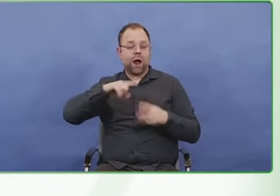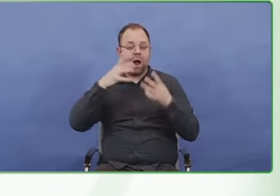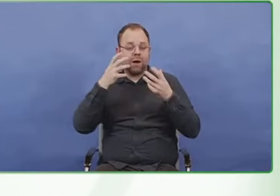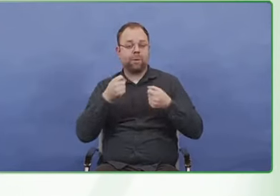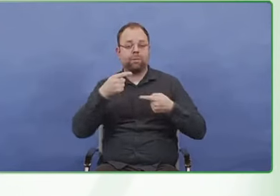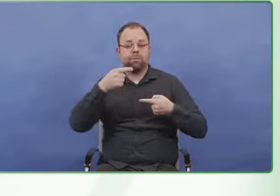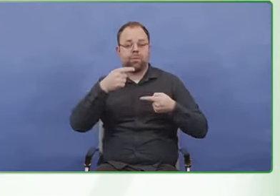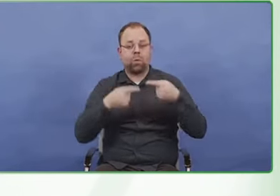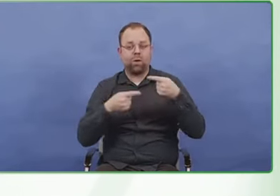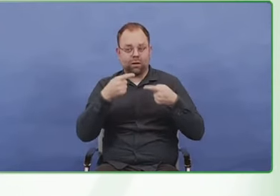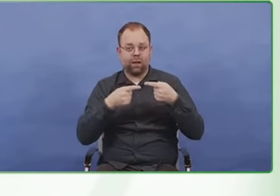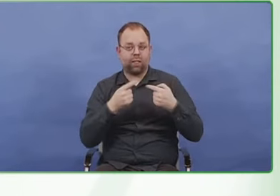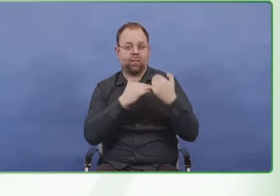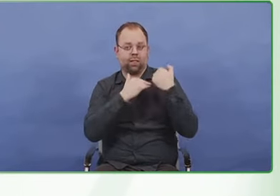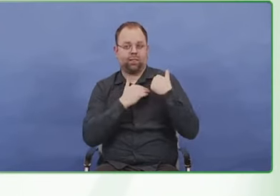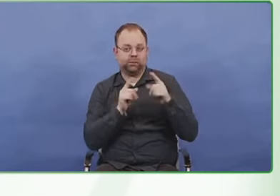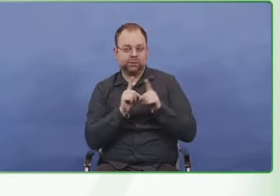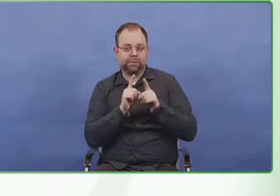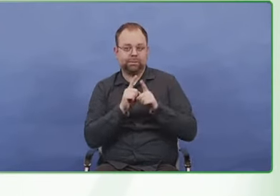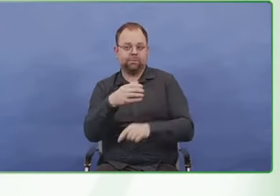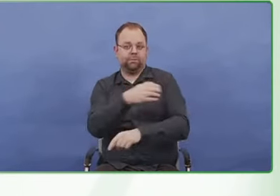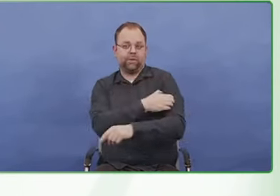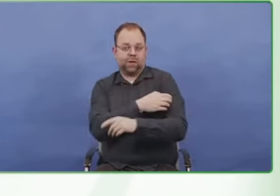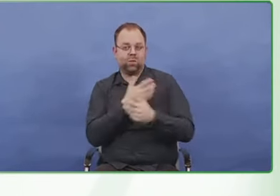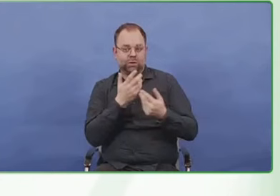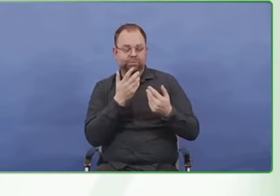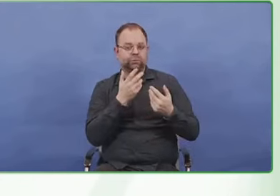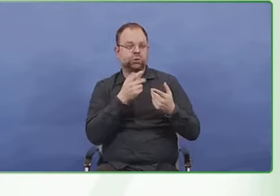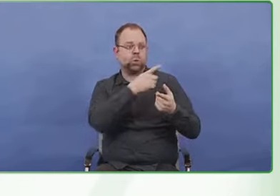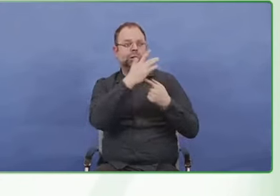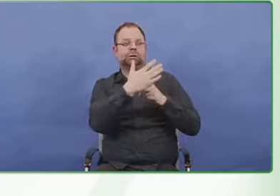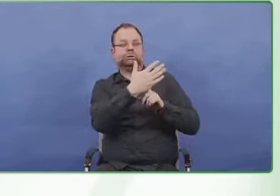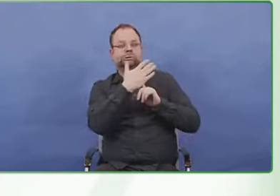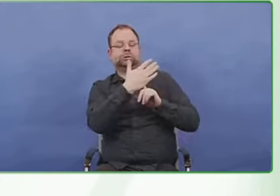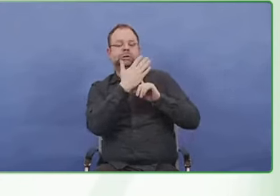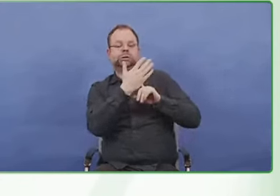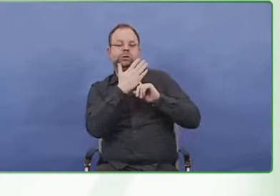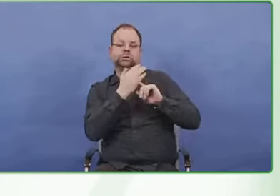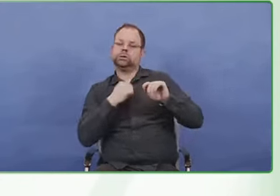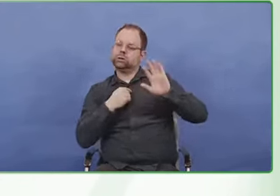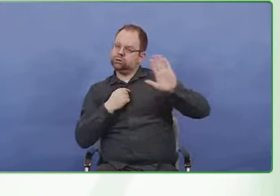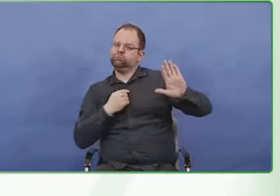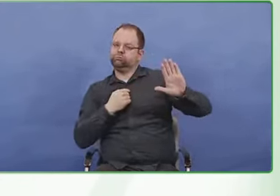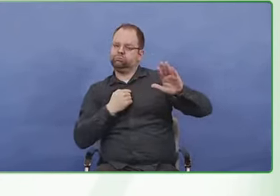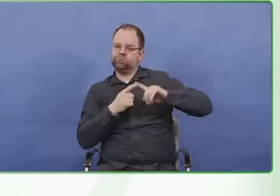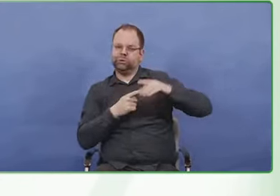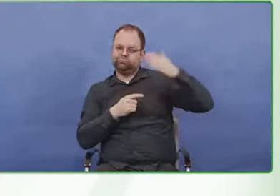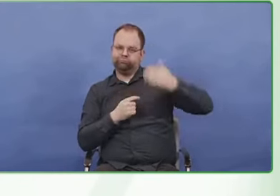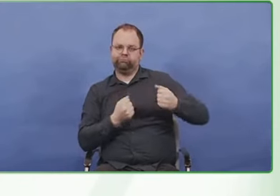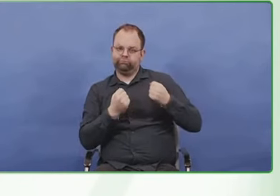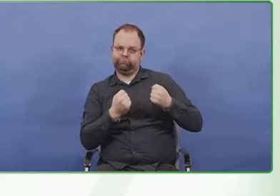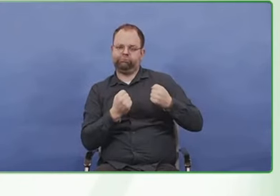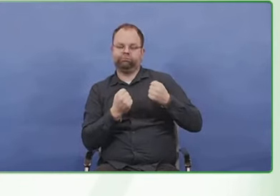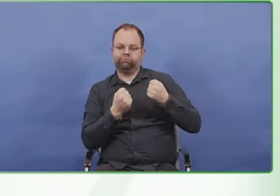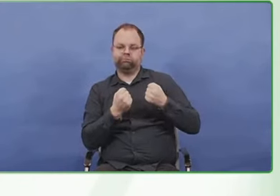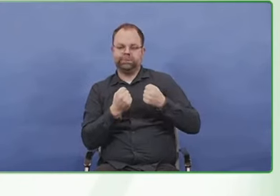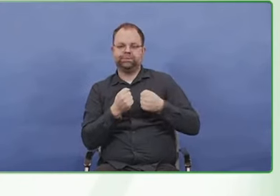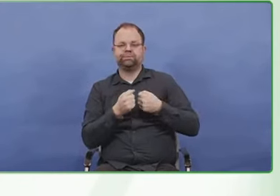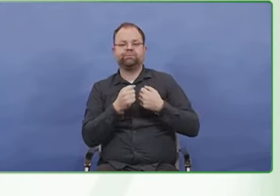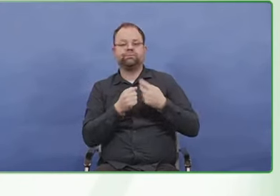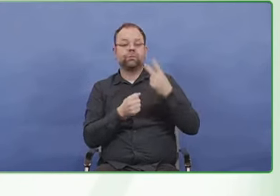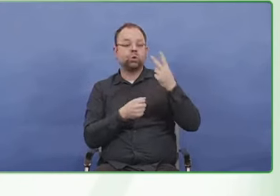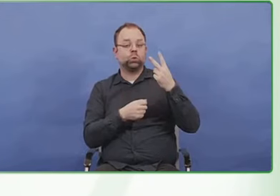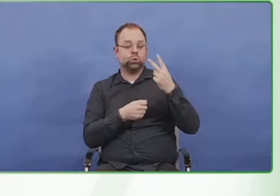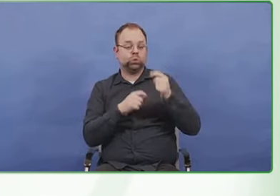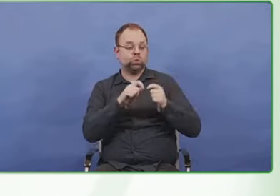obligees rely on professional, what we call accessibility experts, who are professional